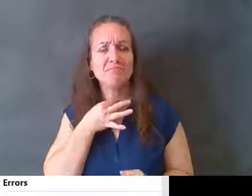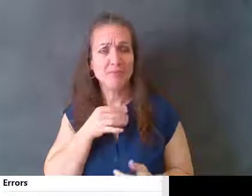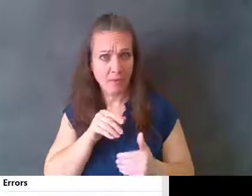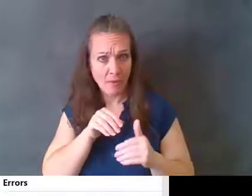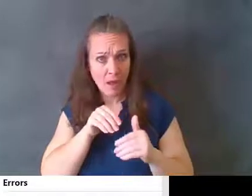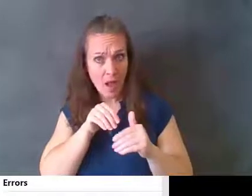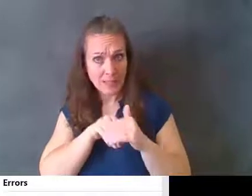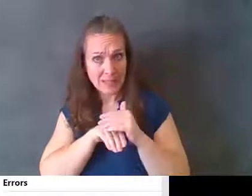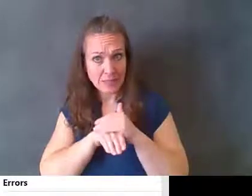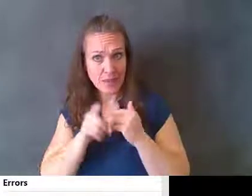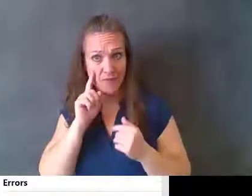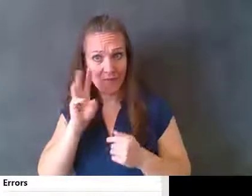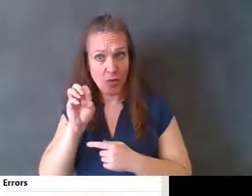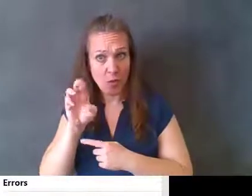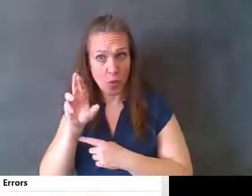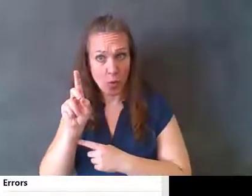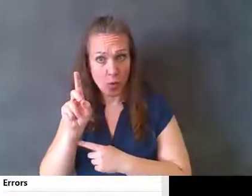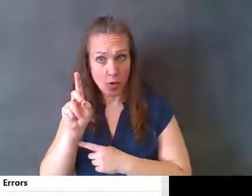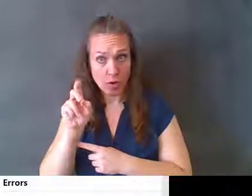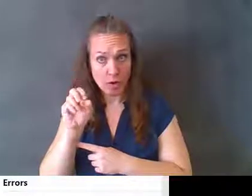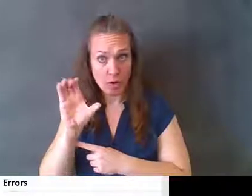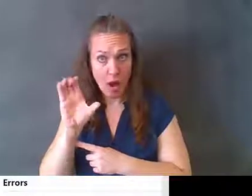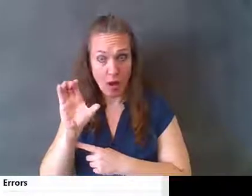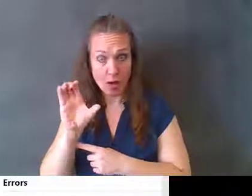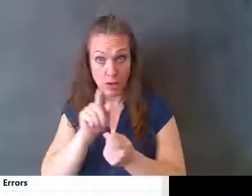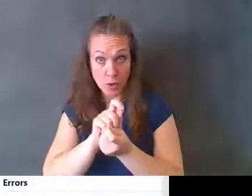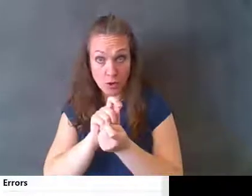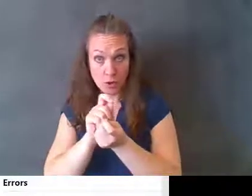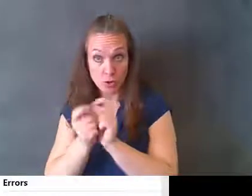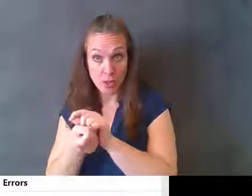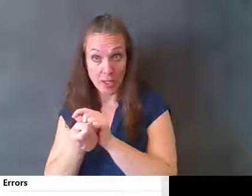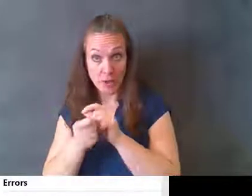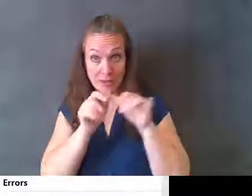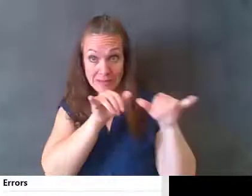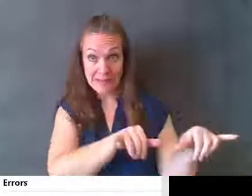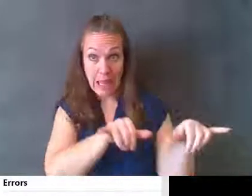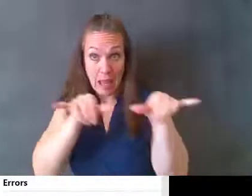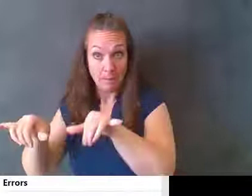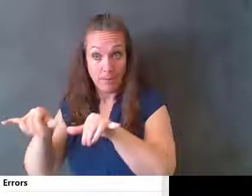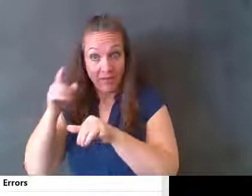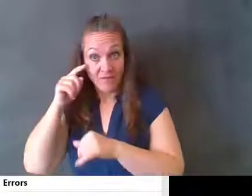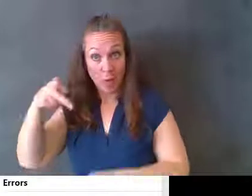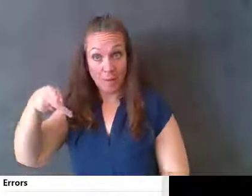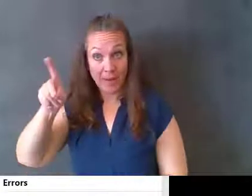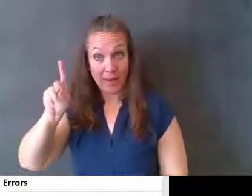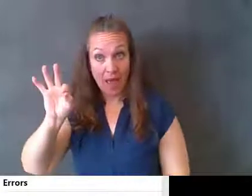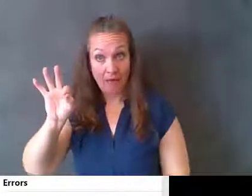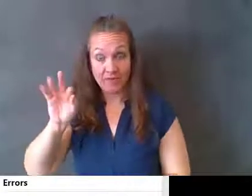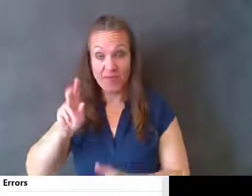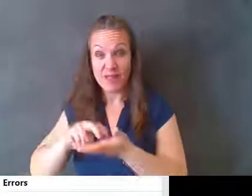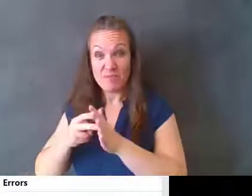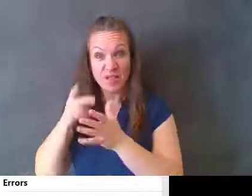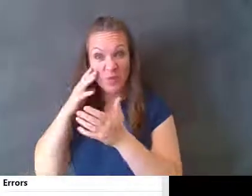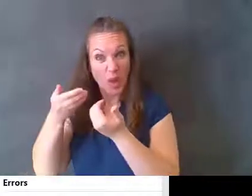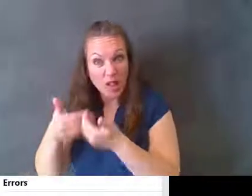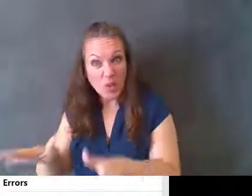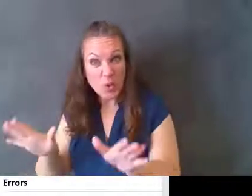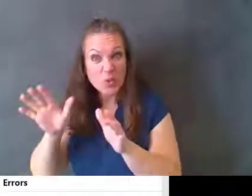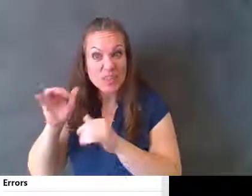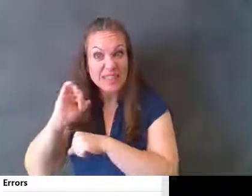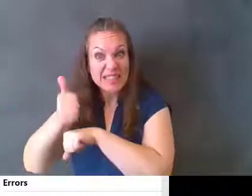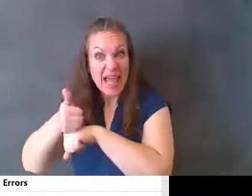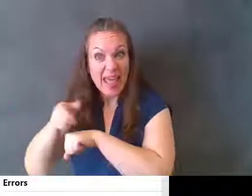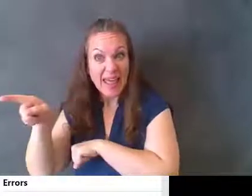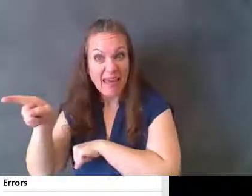Word document get changed when you convert the document to a PDF? For example, can you lose access? Yes, so